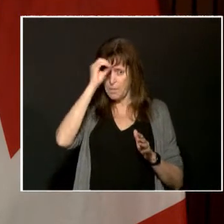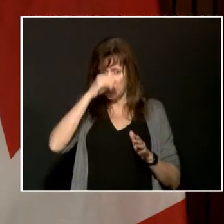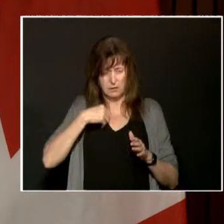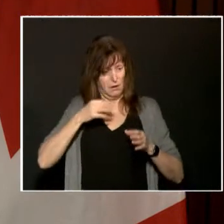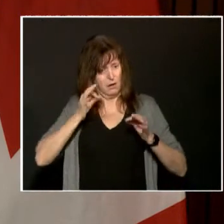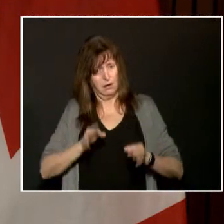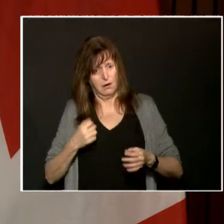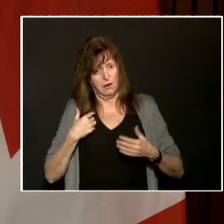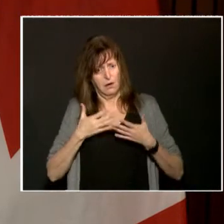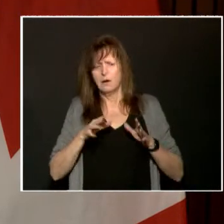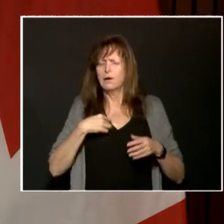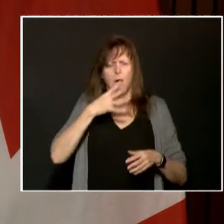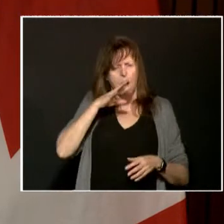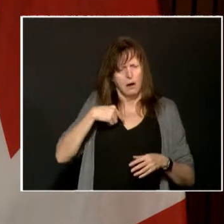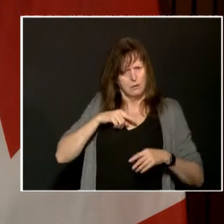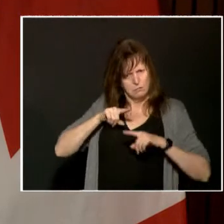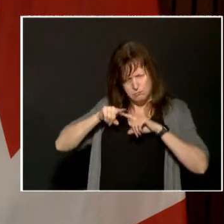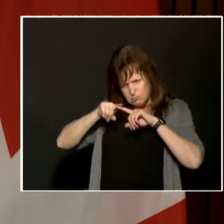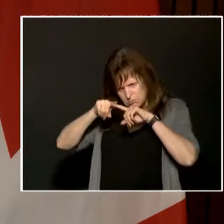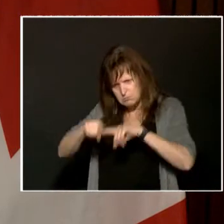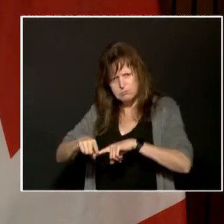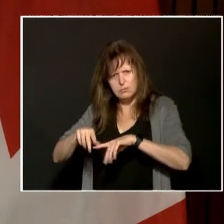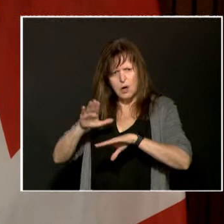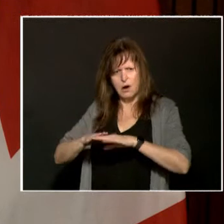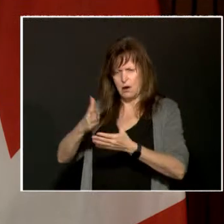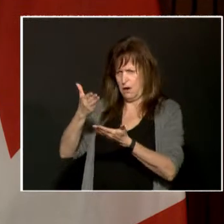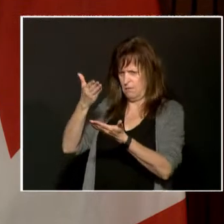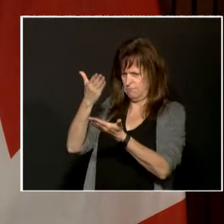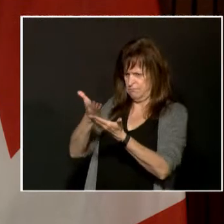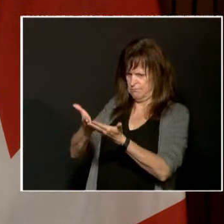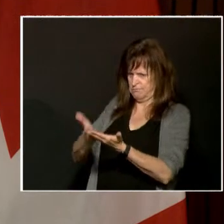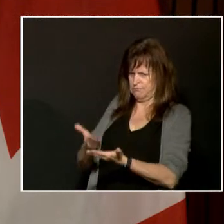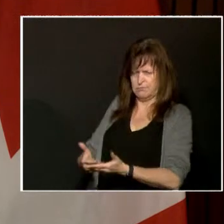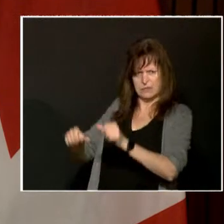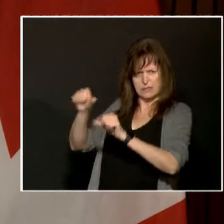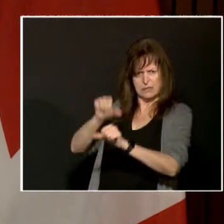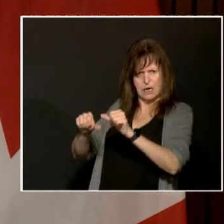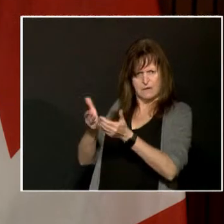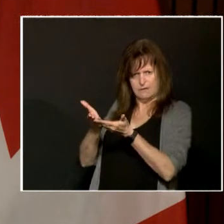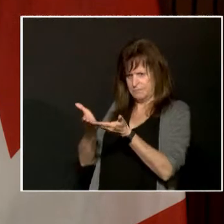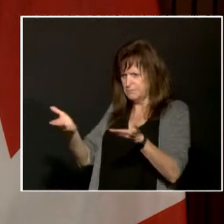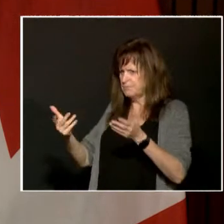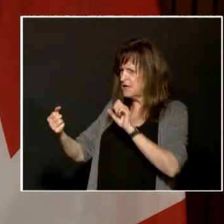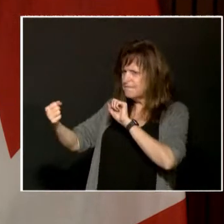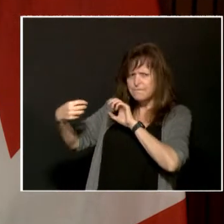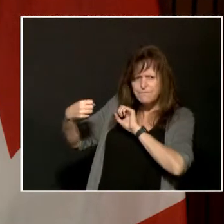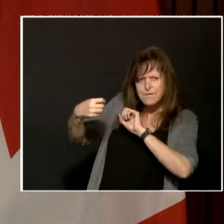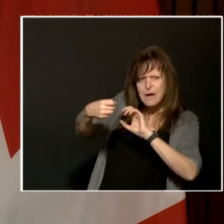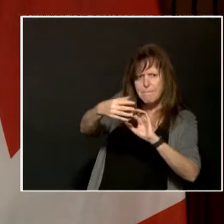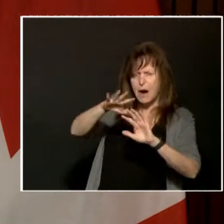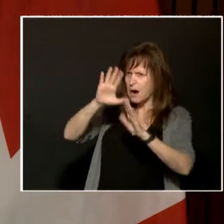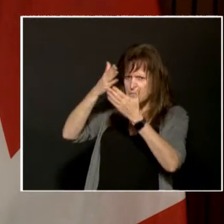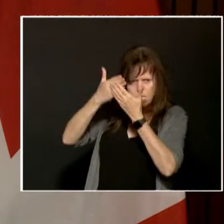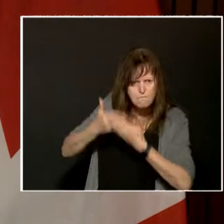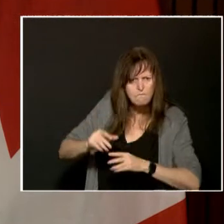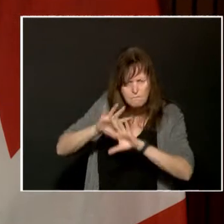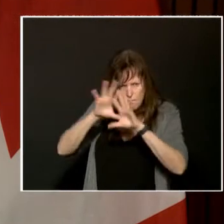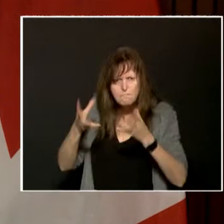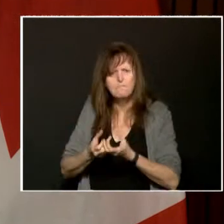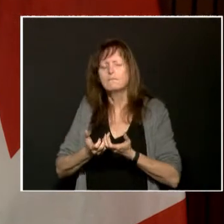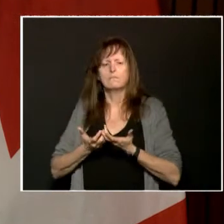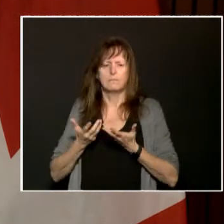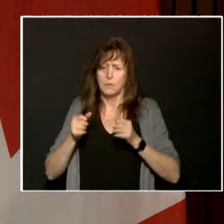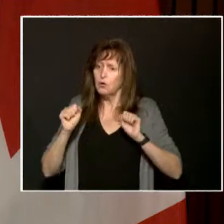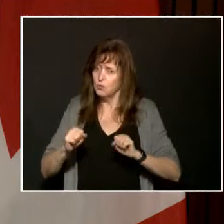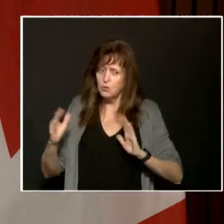the whole table. I think our early look at it is that it could be shorter, and